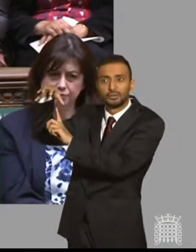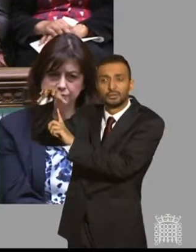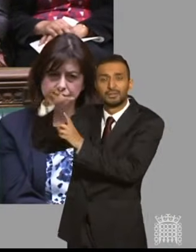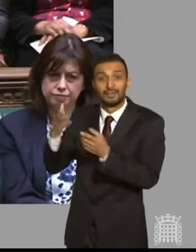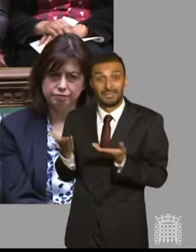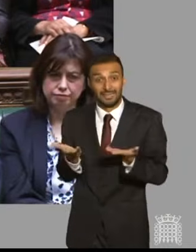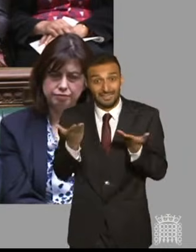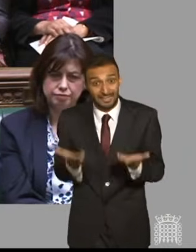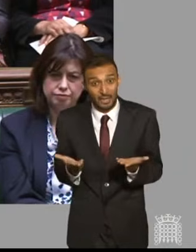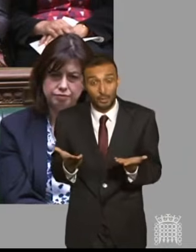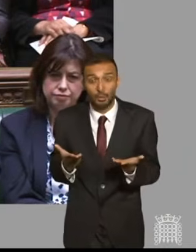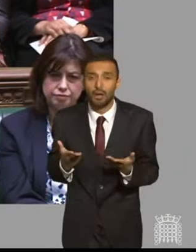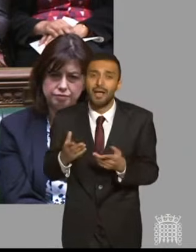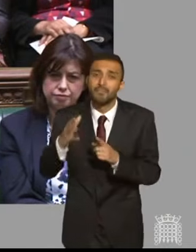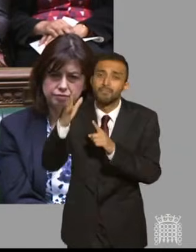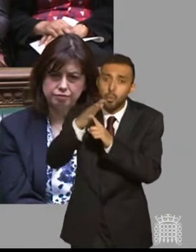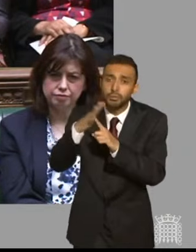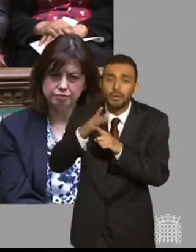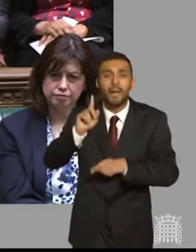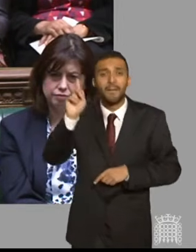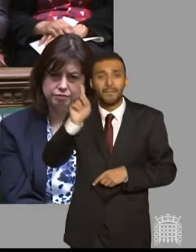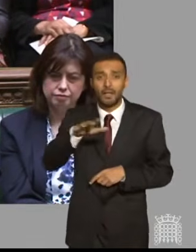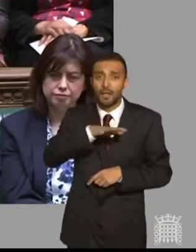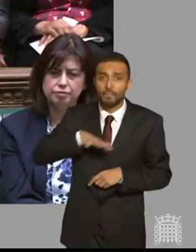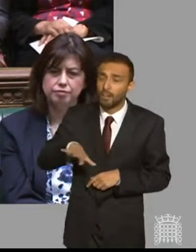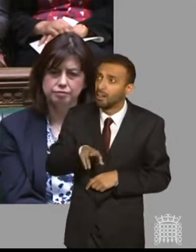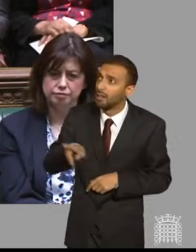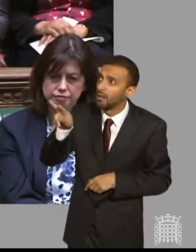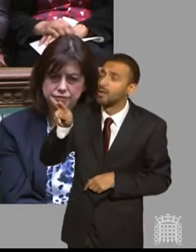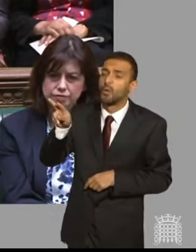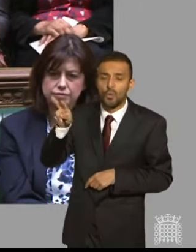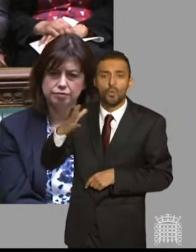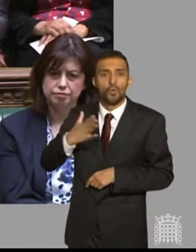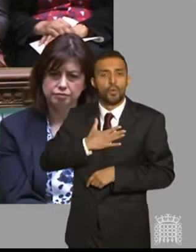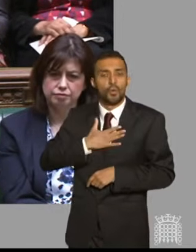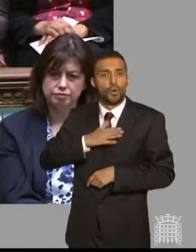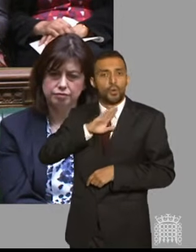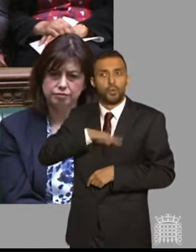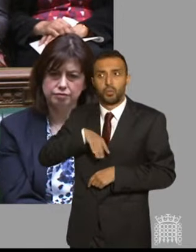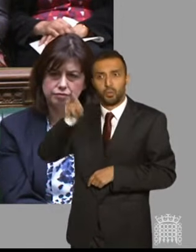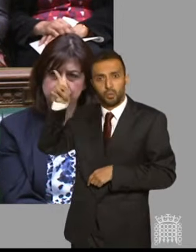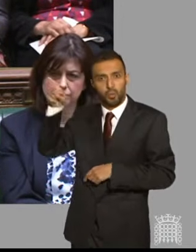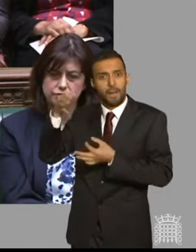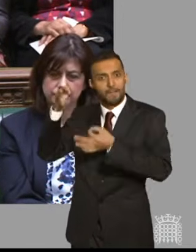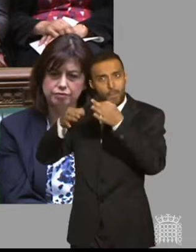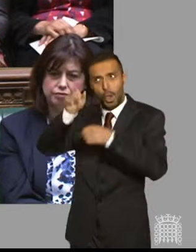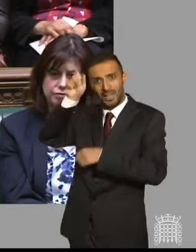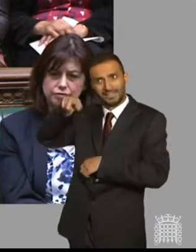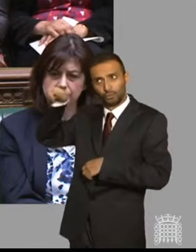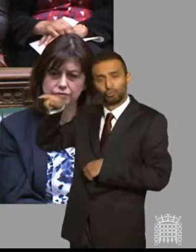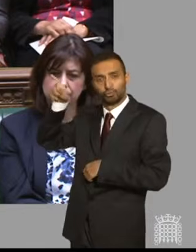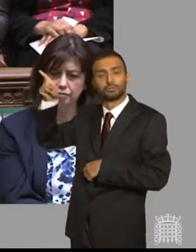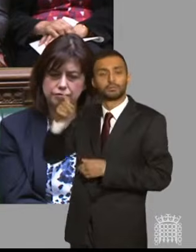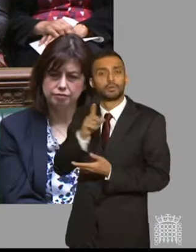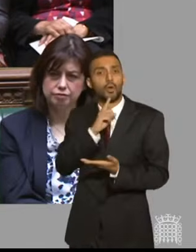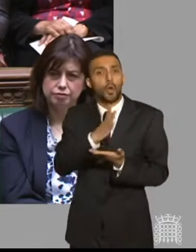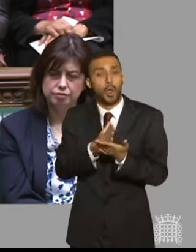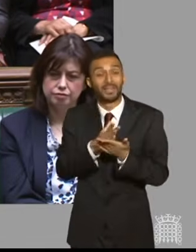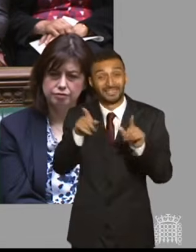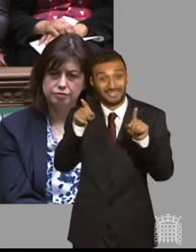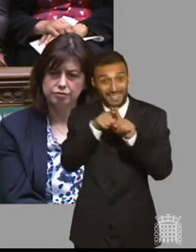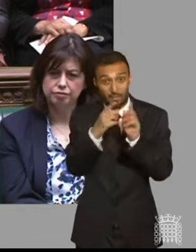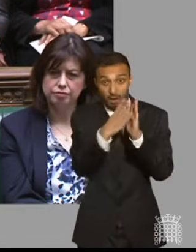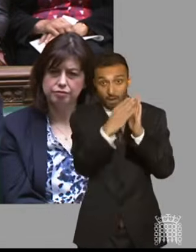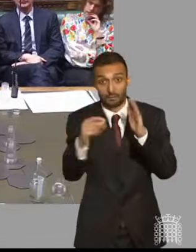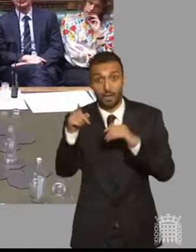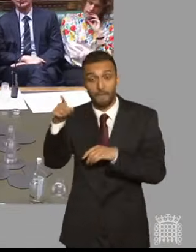Just like the postmasters, victims of the infected blood scandal have been subject to unimaginable trauma during their search